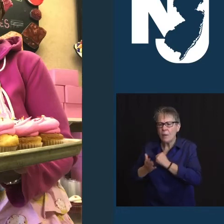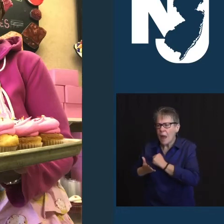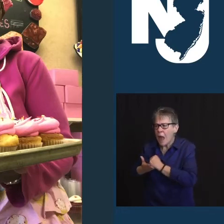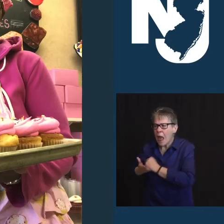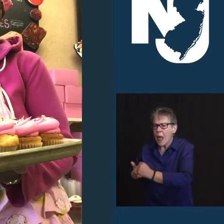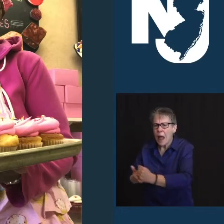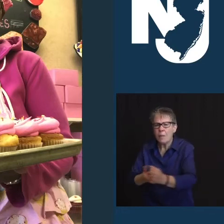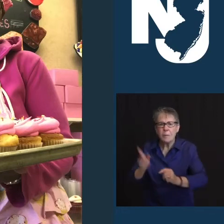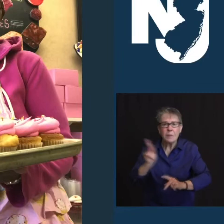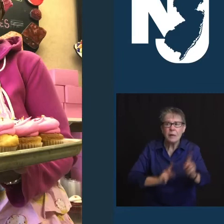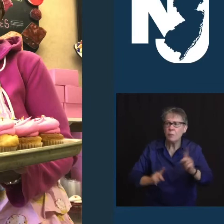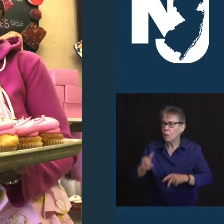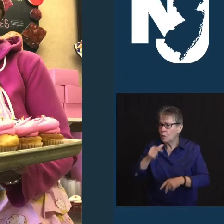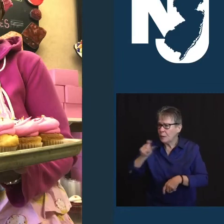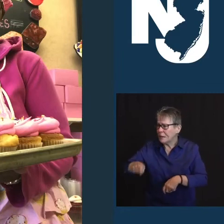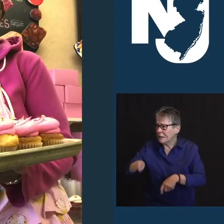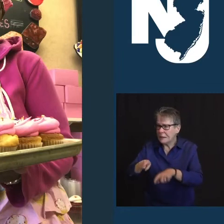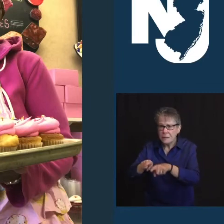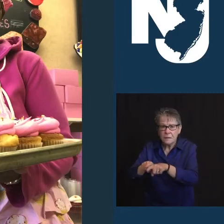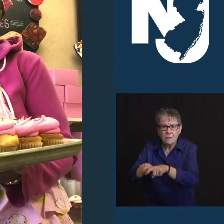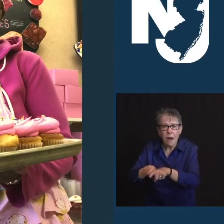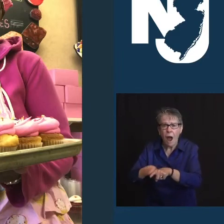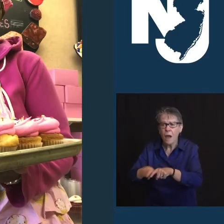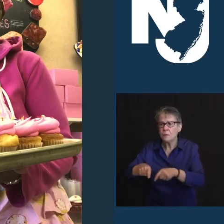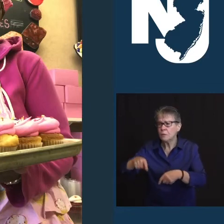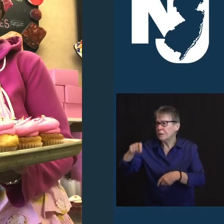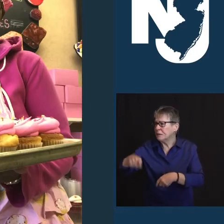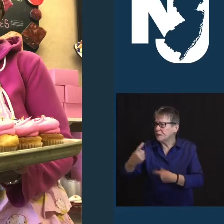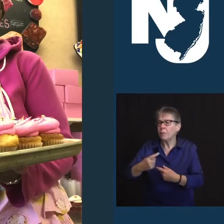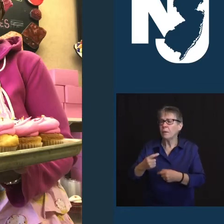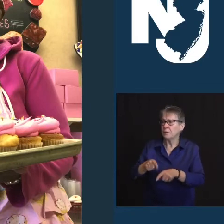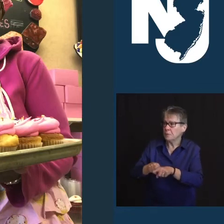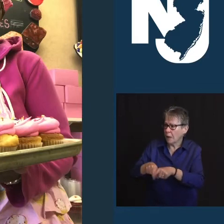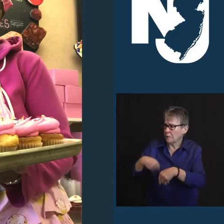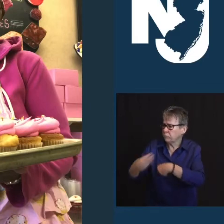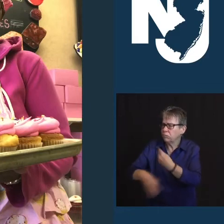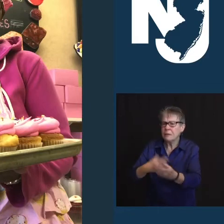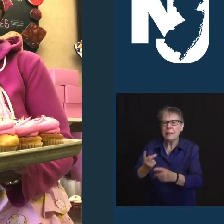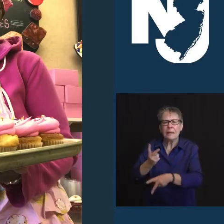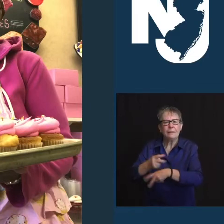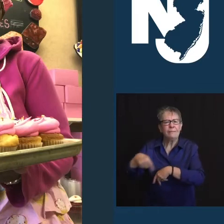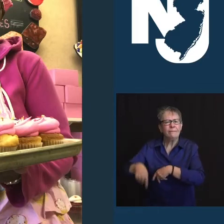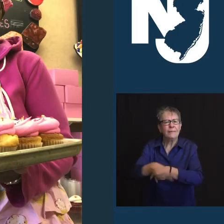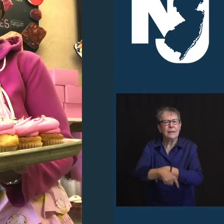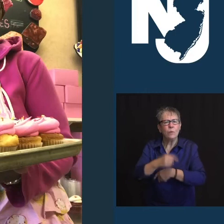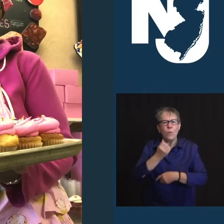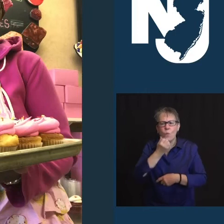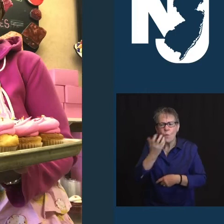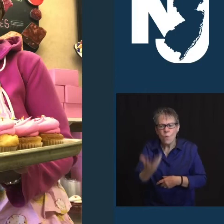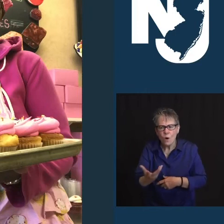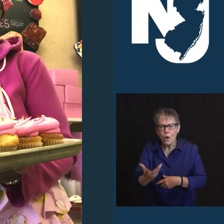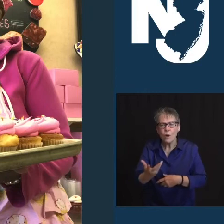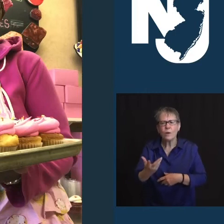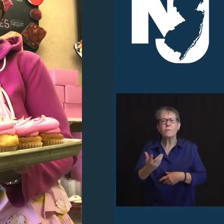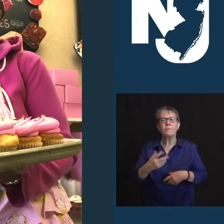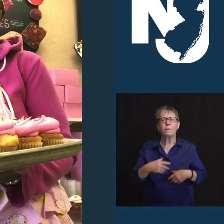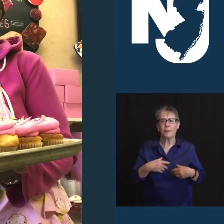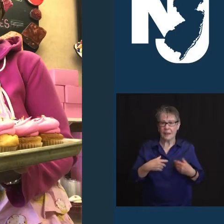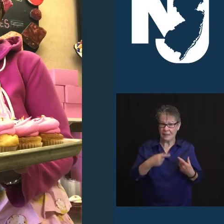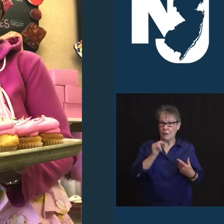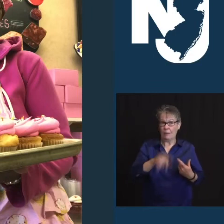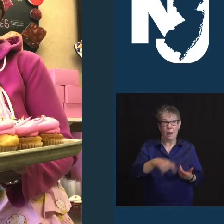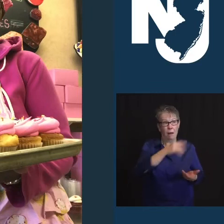pandemic impacting downtown Plainfield, Stacy worked with the Redevelopment Authority to secure a grant that has ensured that her rent is paid up so she